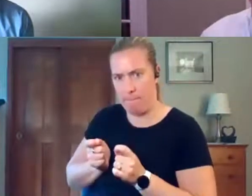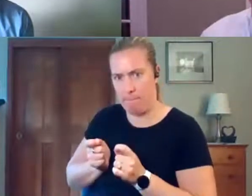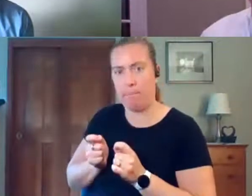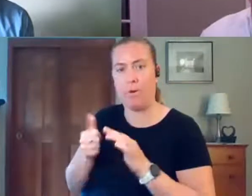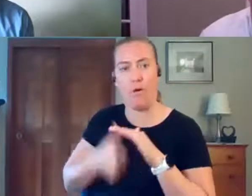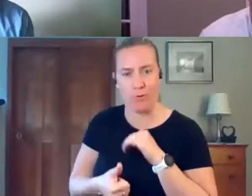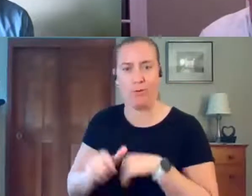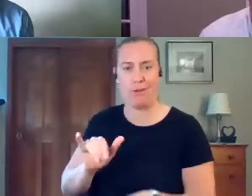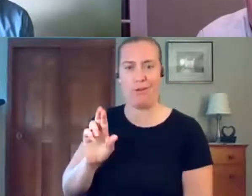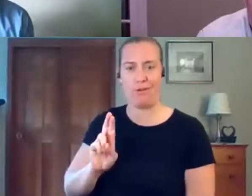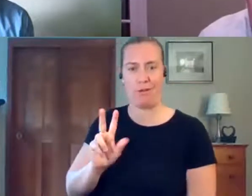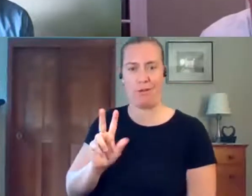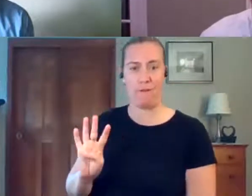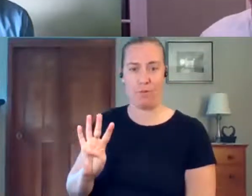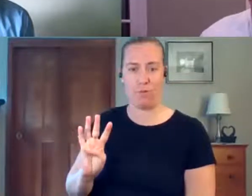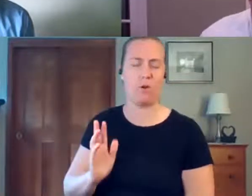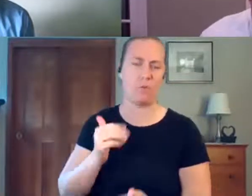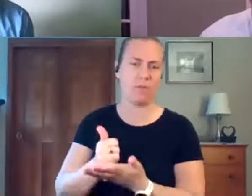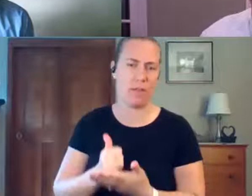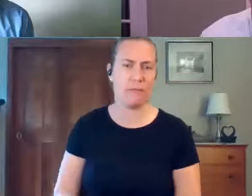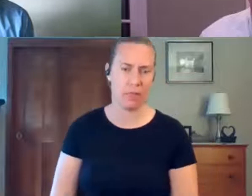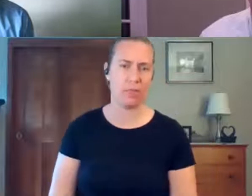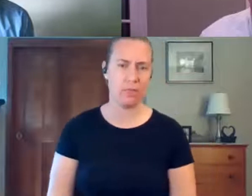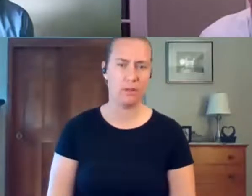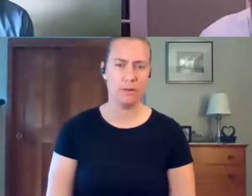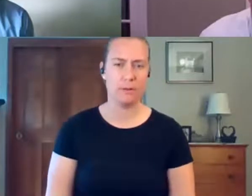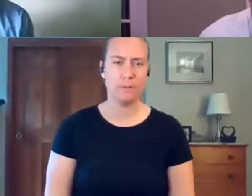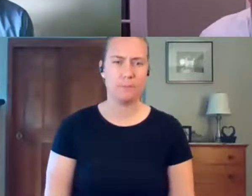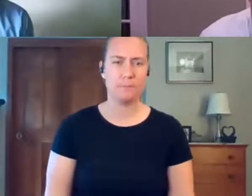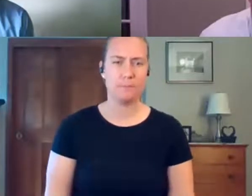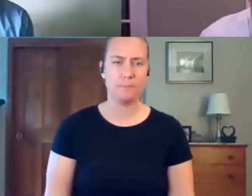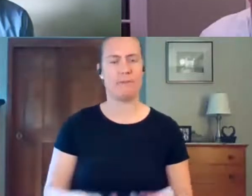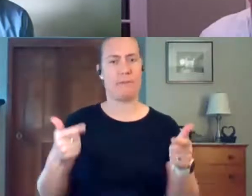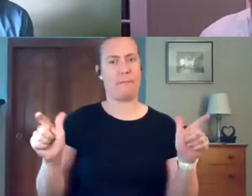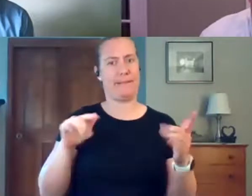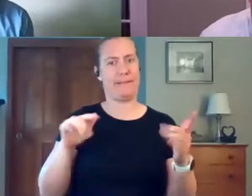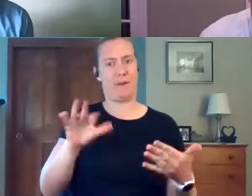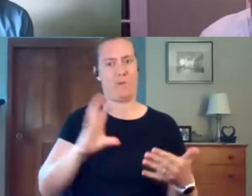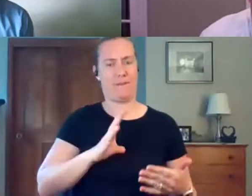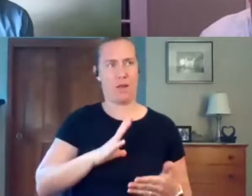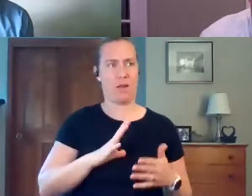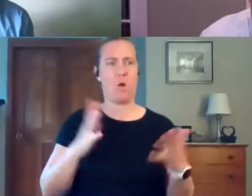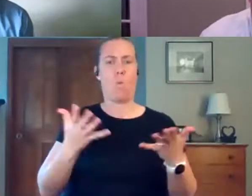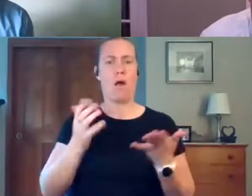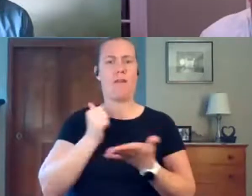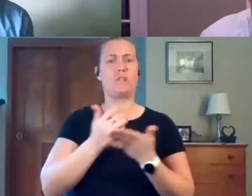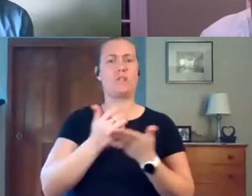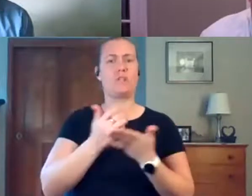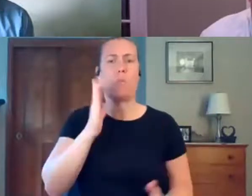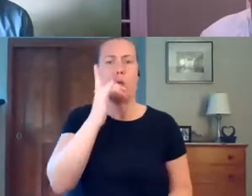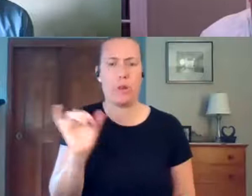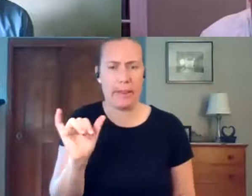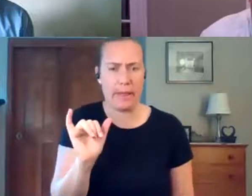it was helpful in thinking about sort of this larger study and what interventions might look like as they get